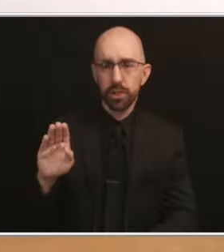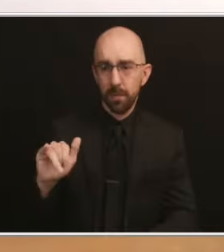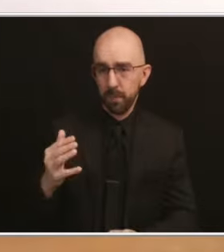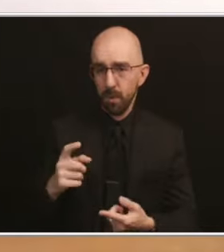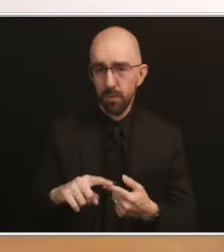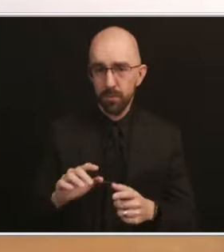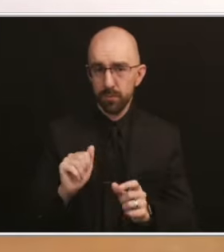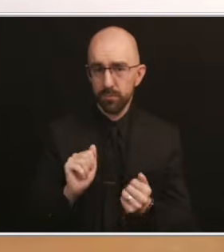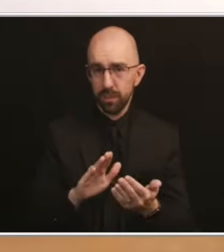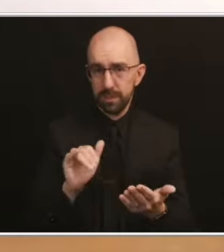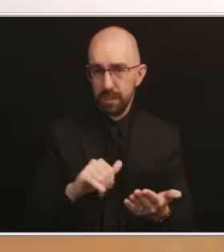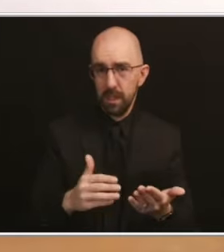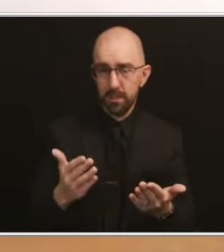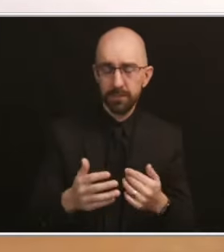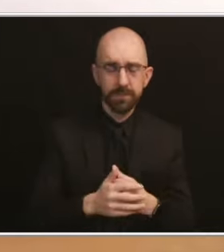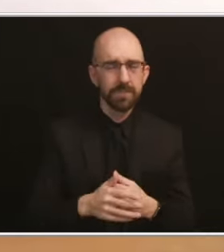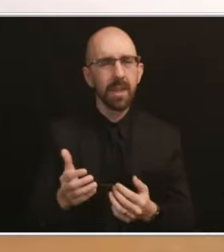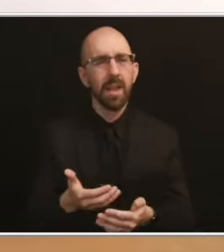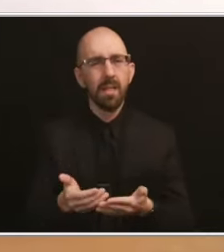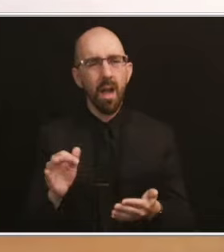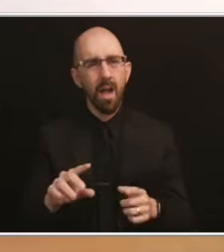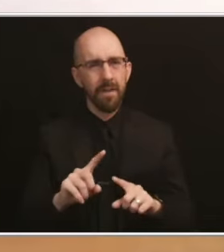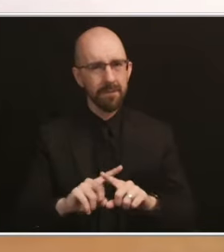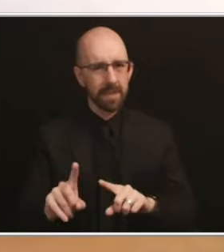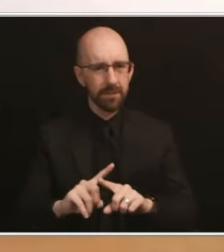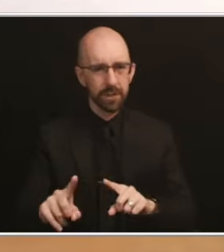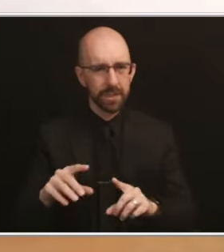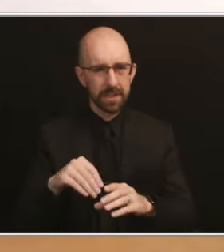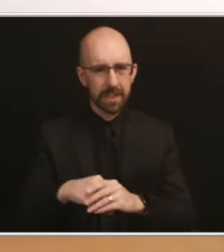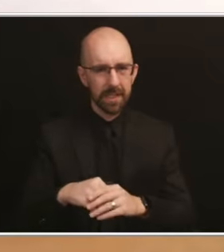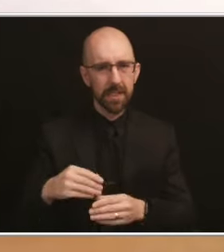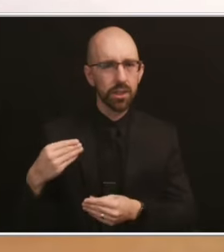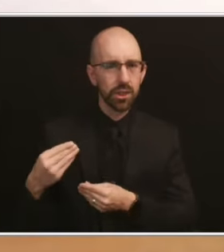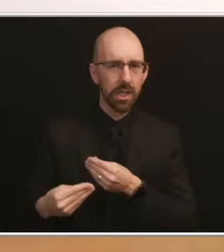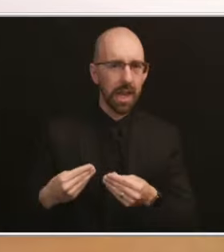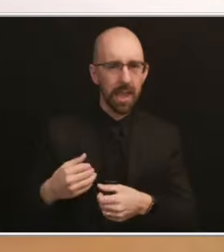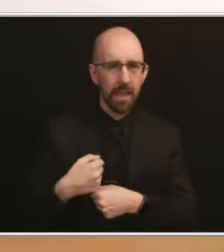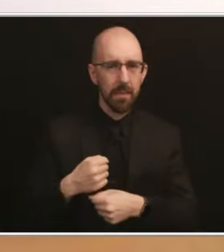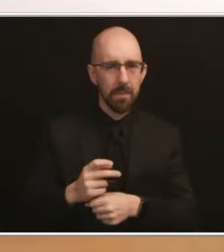I think there's a lot of difference in the genetic makeup of